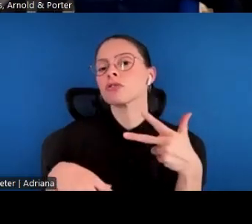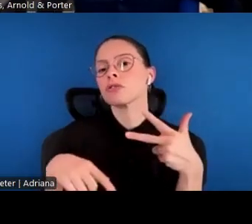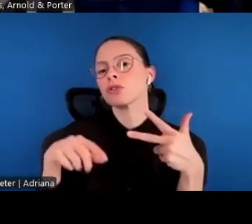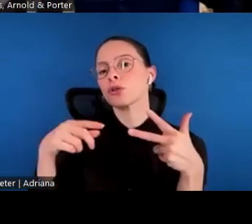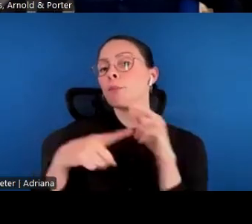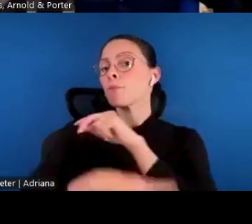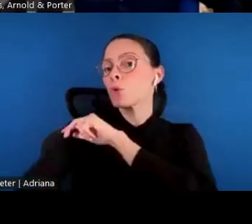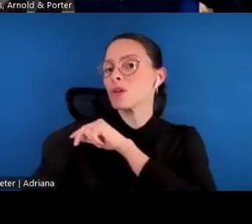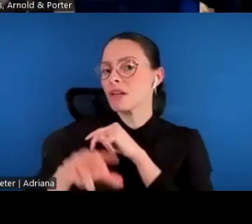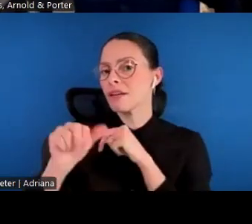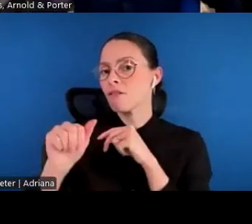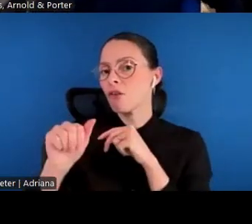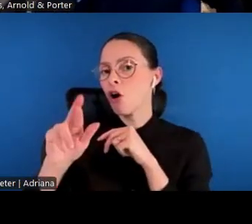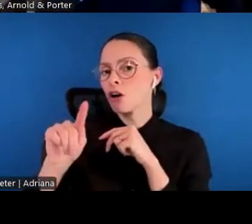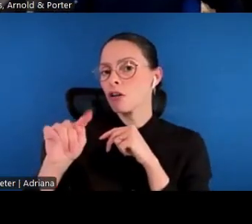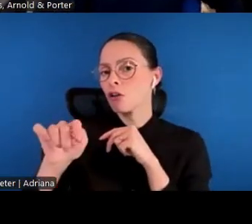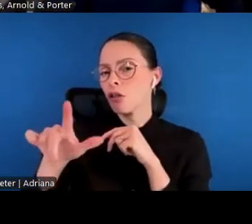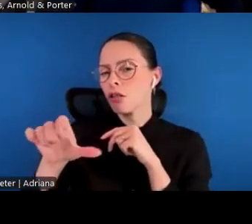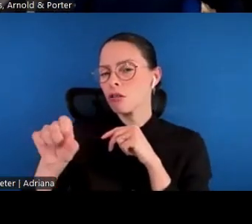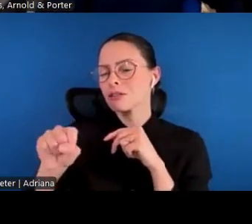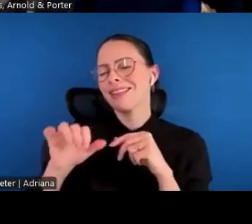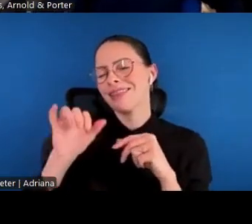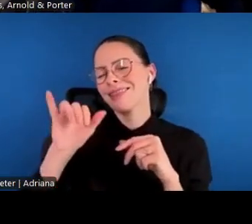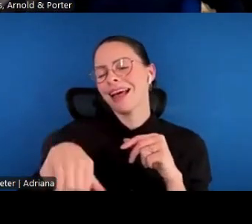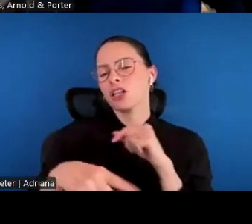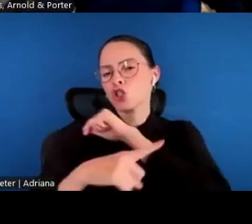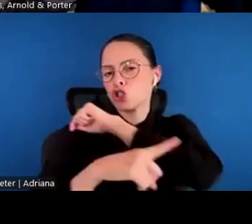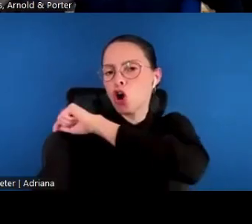the charges, right? Those are the